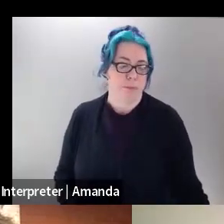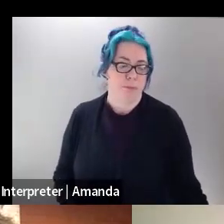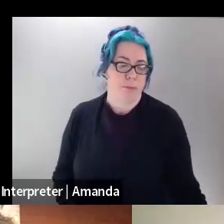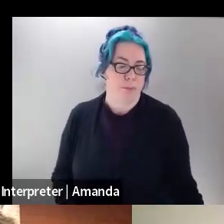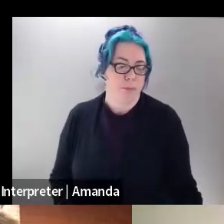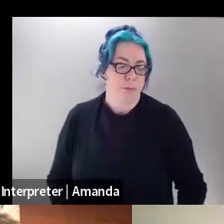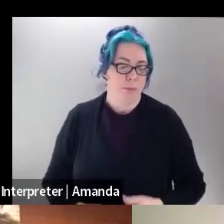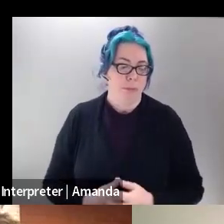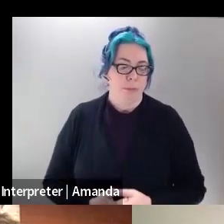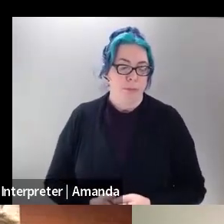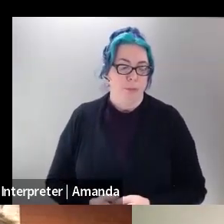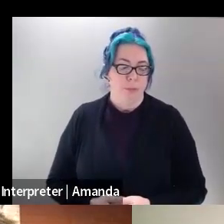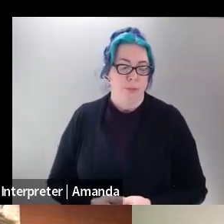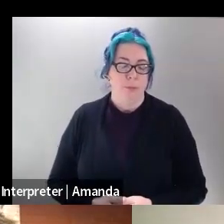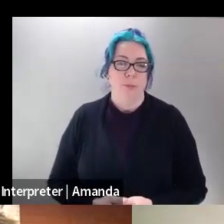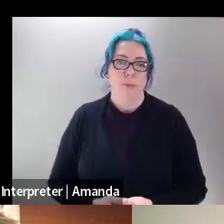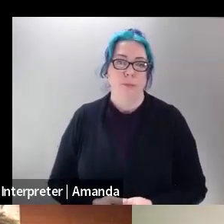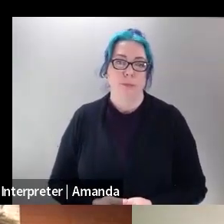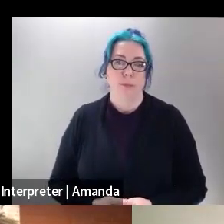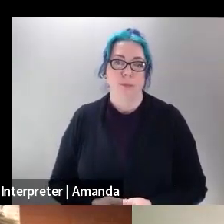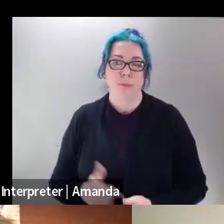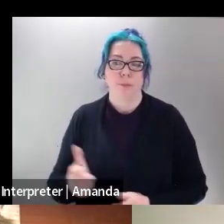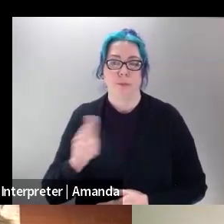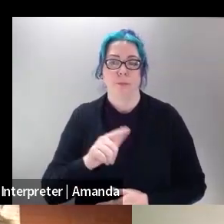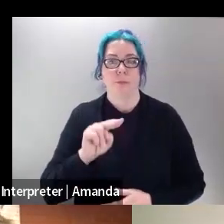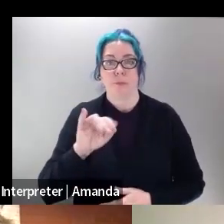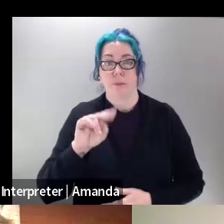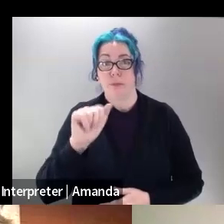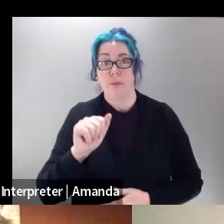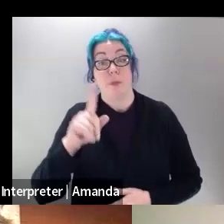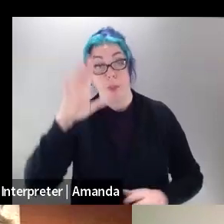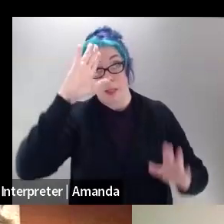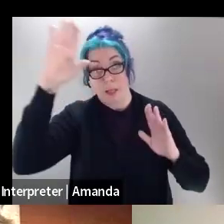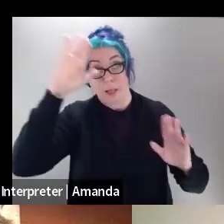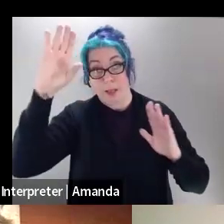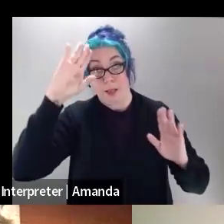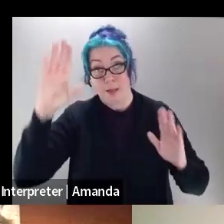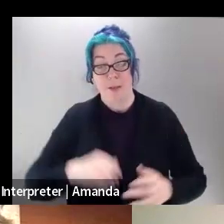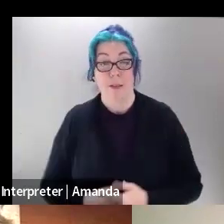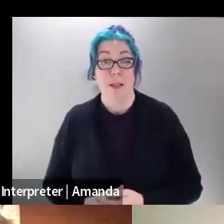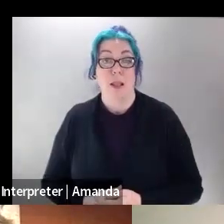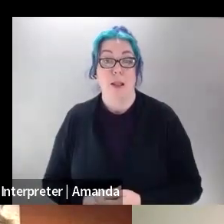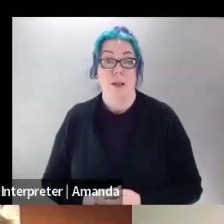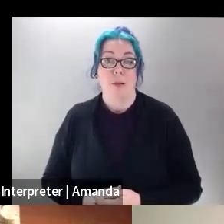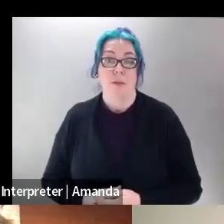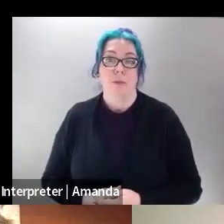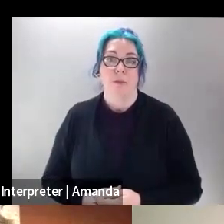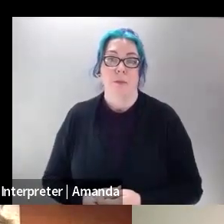Hi, everyone. Um, uh, I do not use community agreements or room